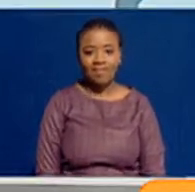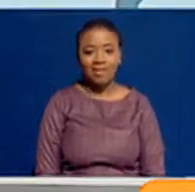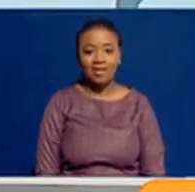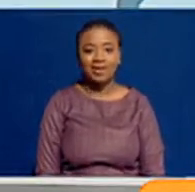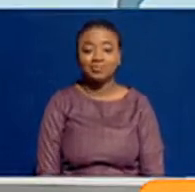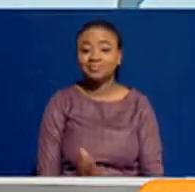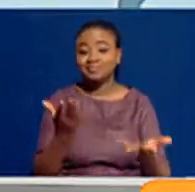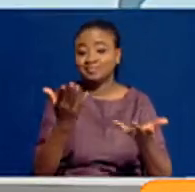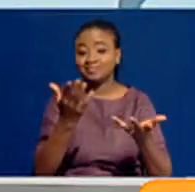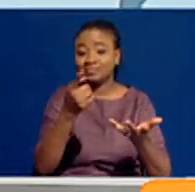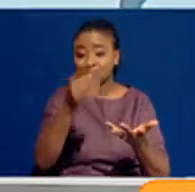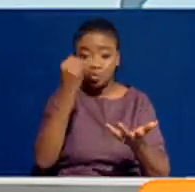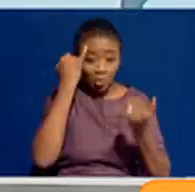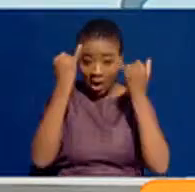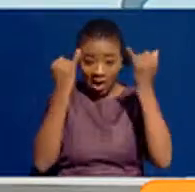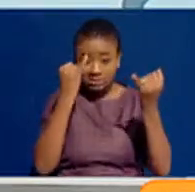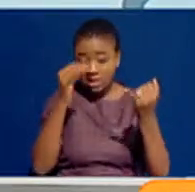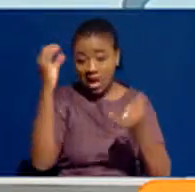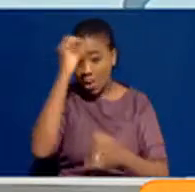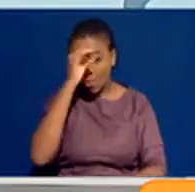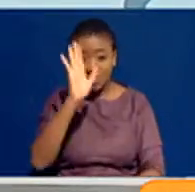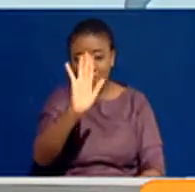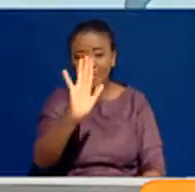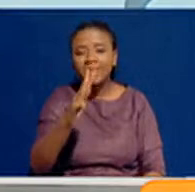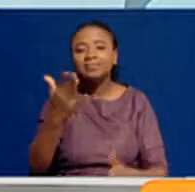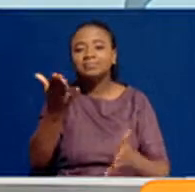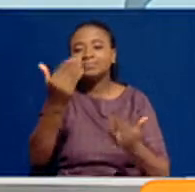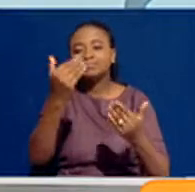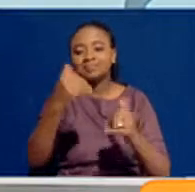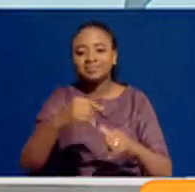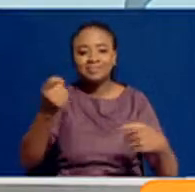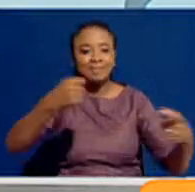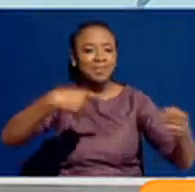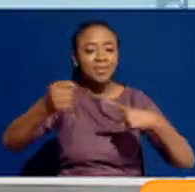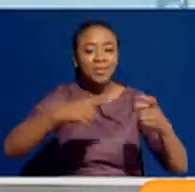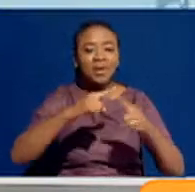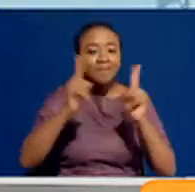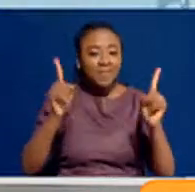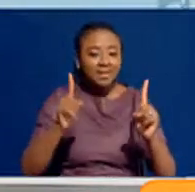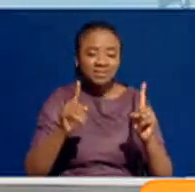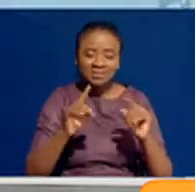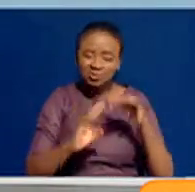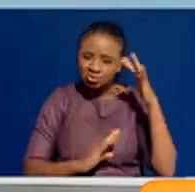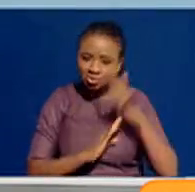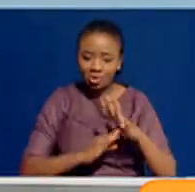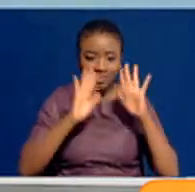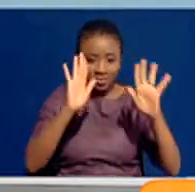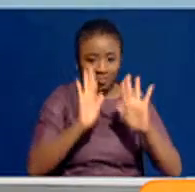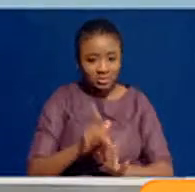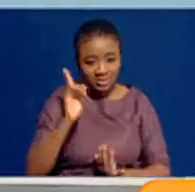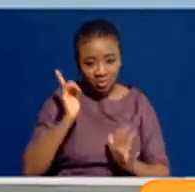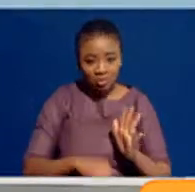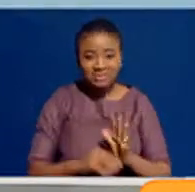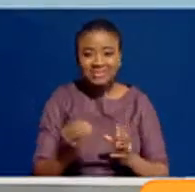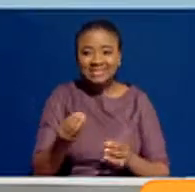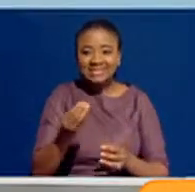We invite your comments. What are your thoughts? But most importantly, adopting a healthy lifestyle